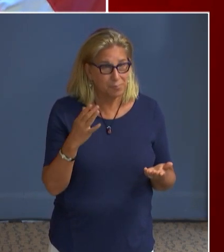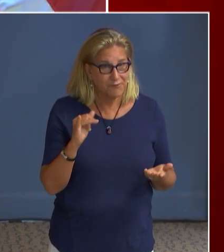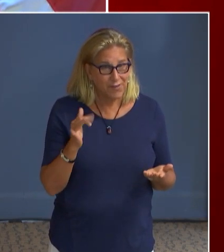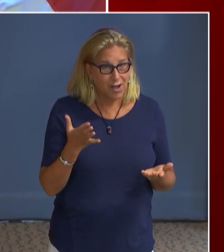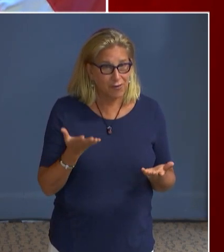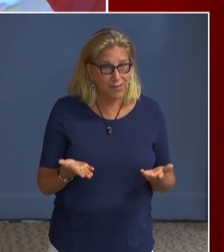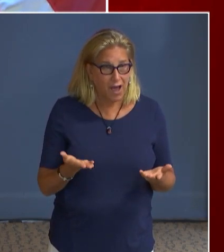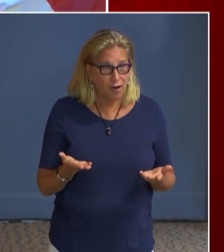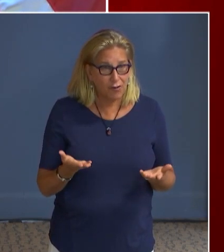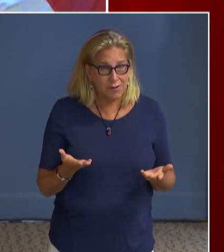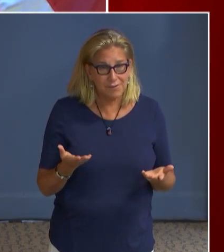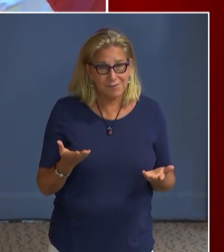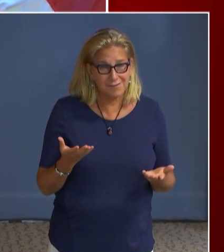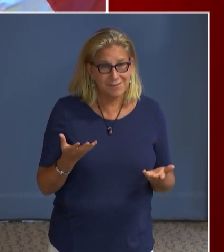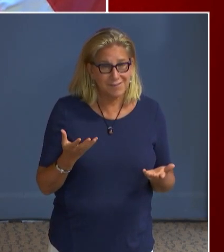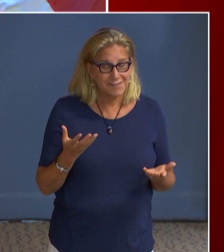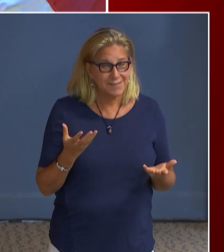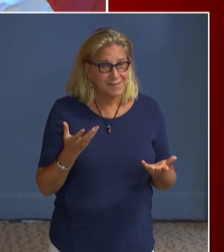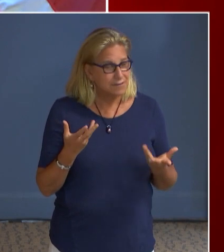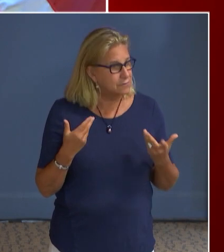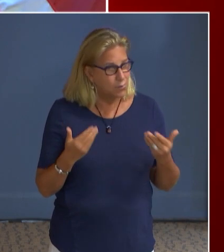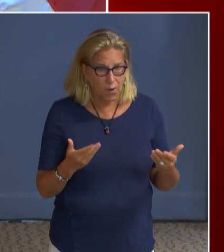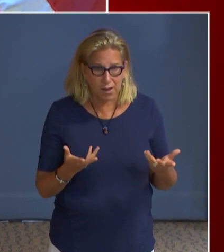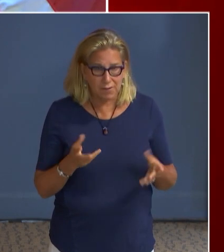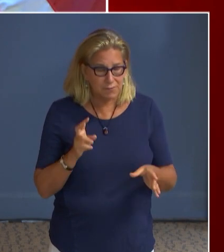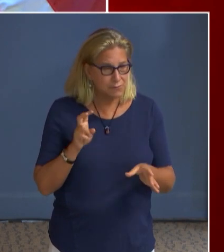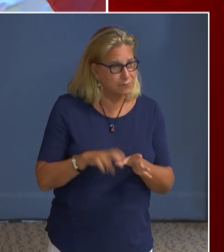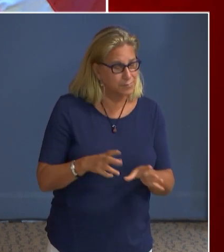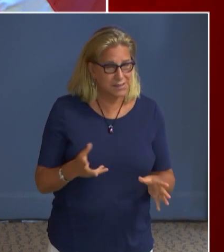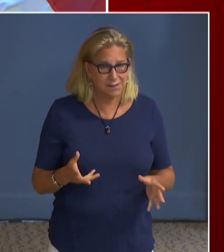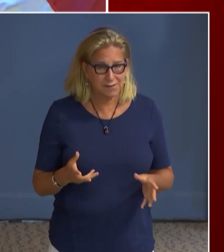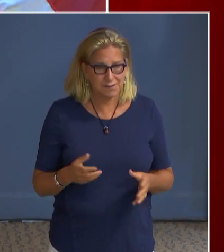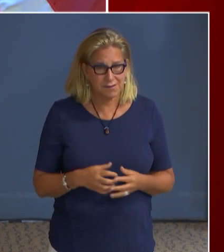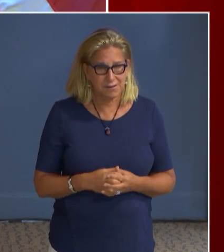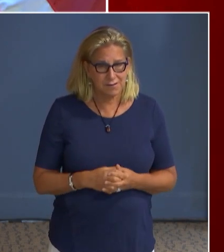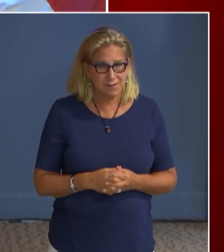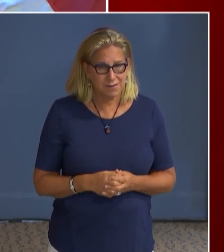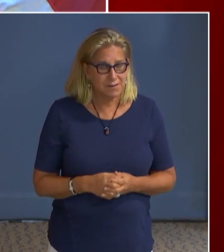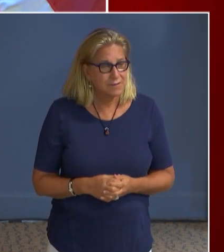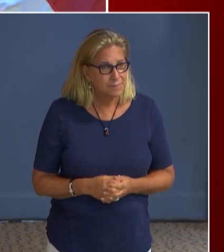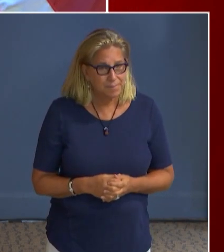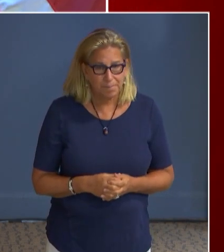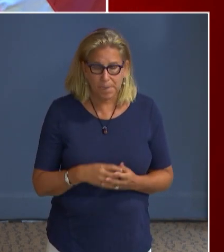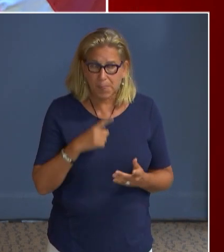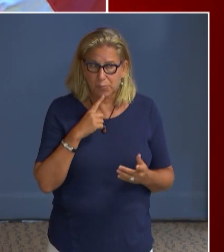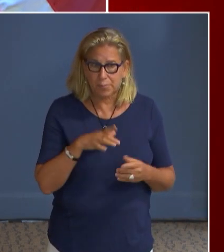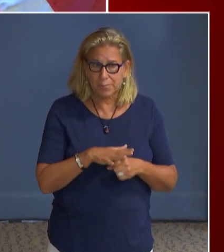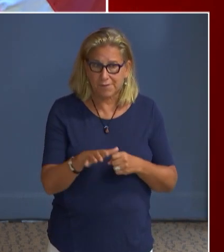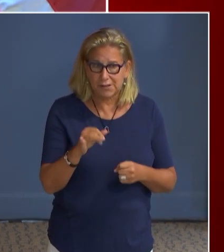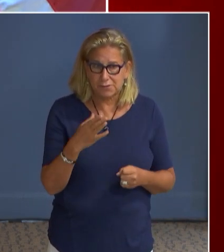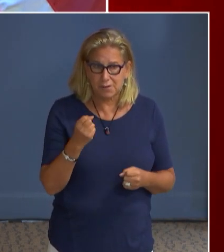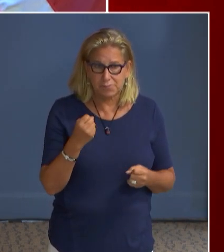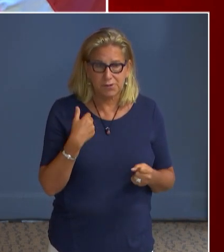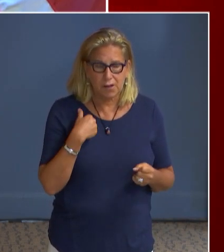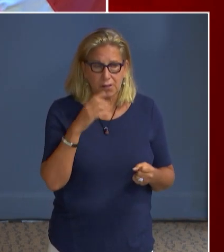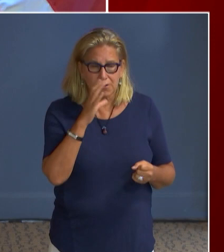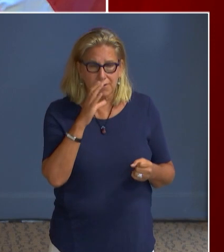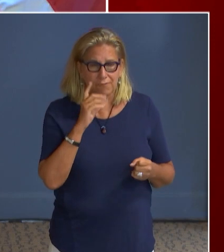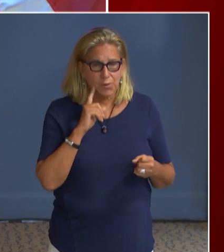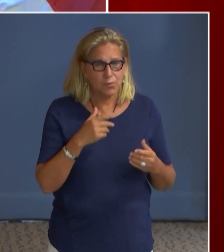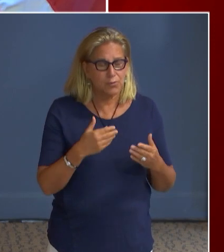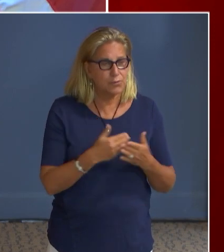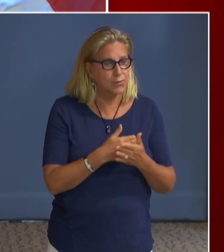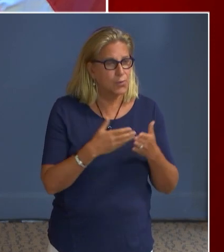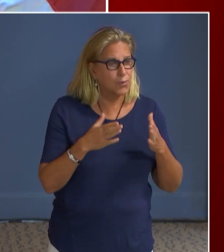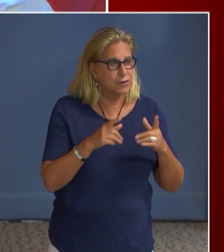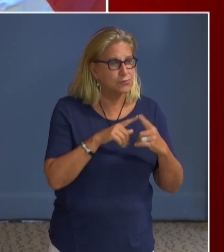take it. We look forward to finding new ways to engage with and service DC residents. So for more information, please visit our website